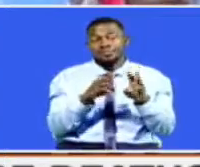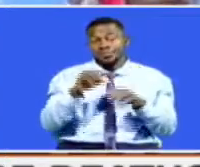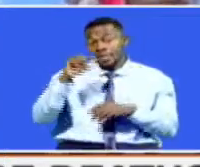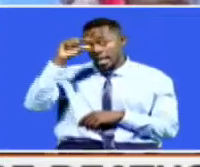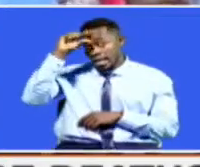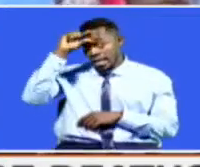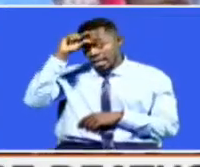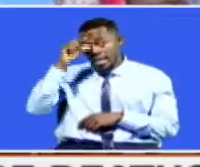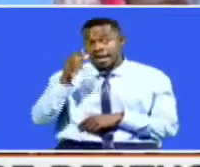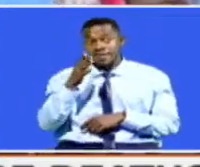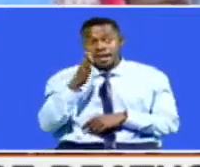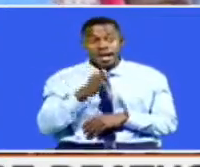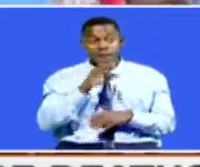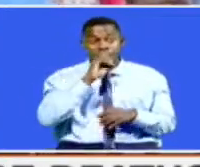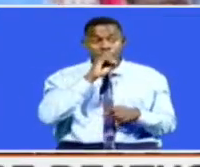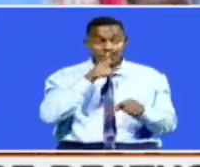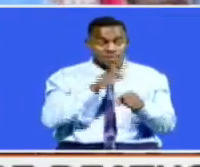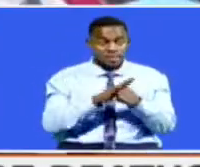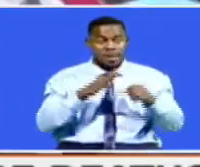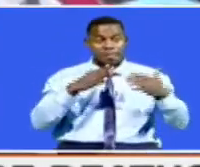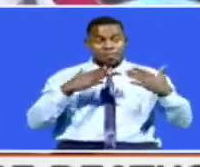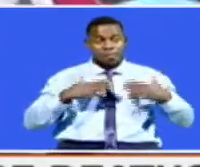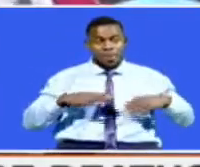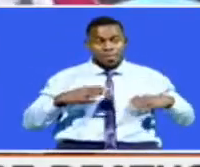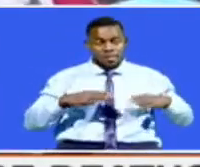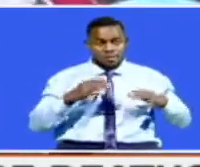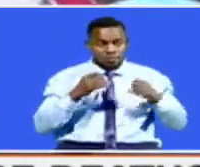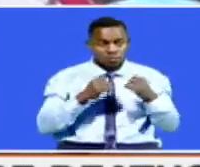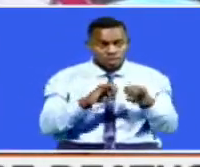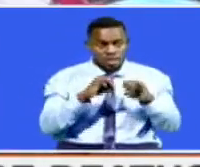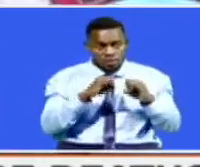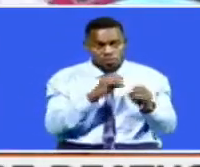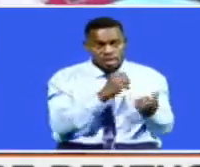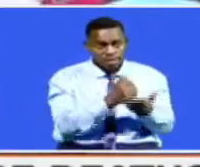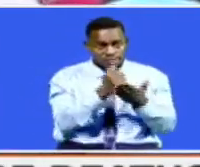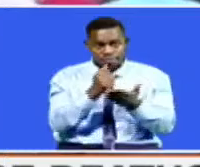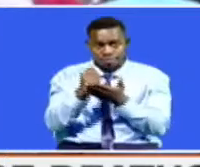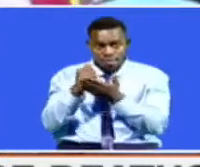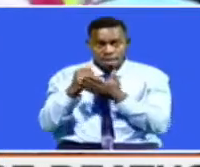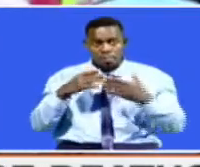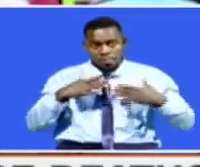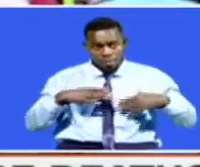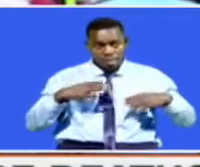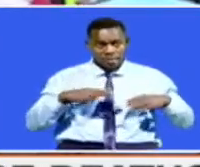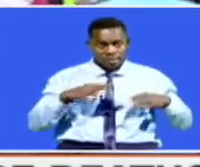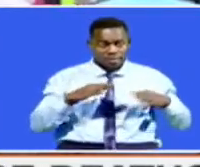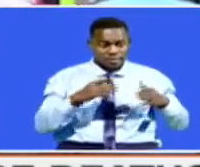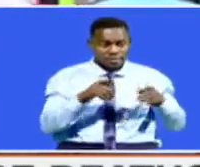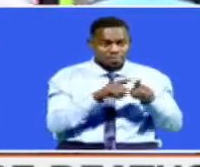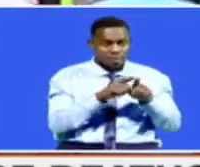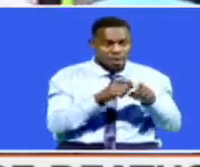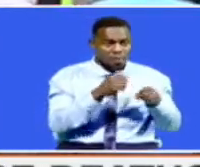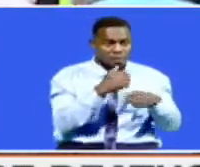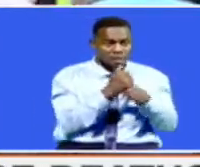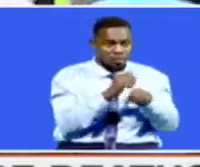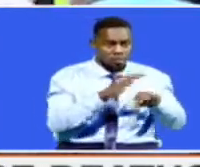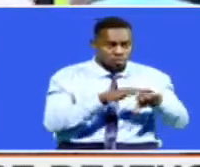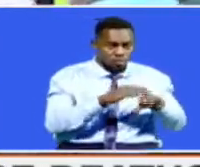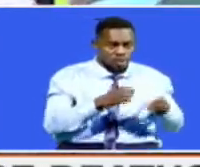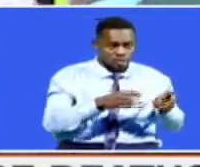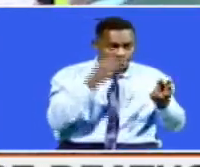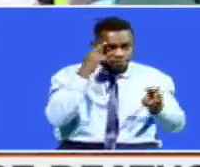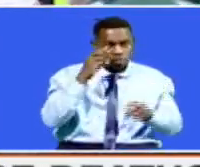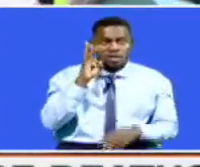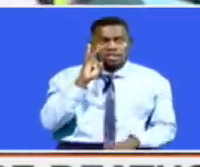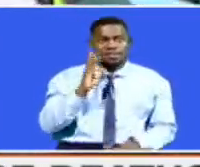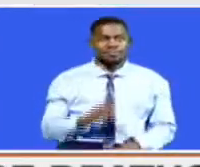to oversee the renovation of drainage systems to ensure free flow of rainwater during this season. Winfrey Owino, KTN